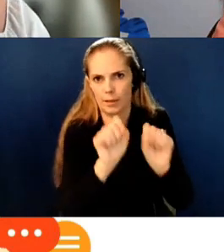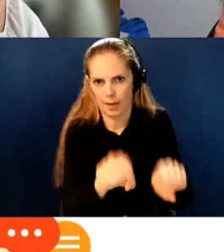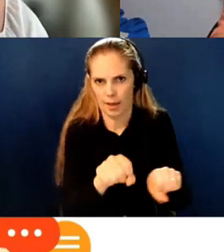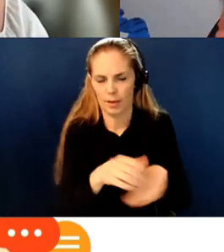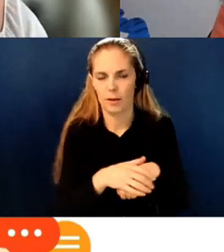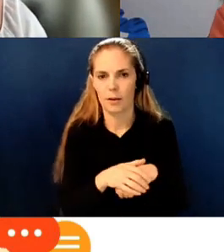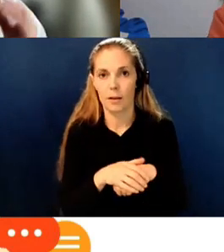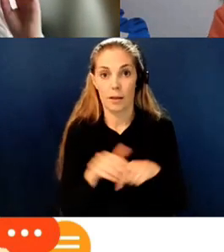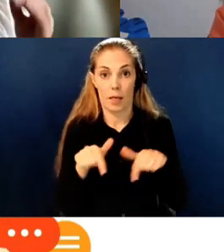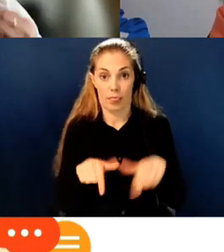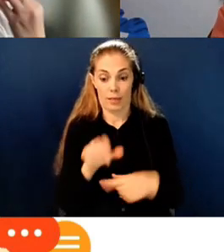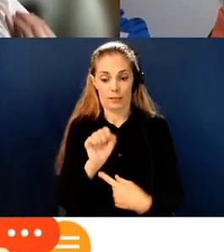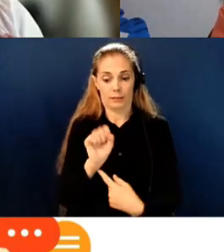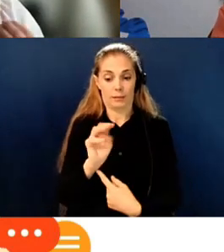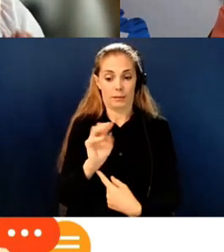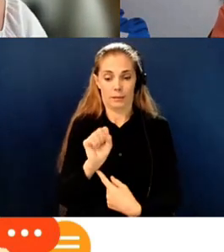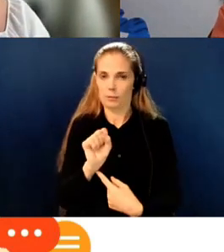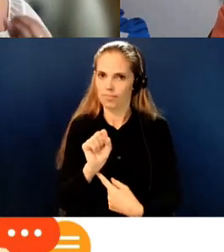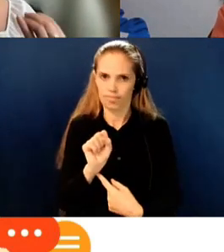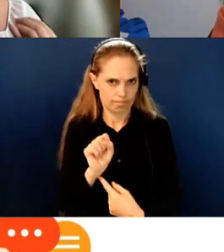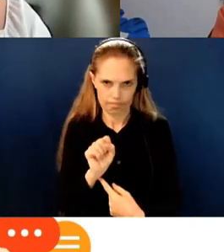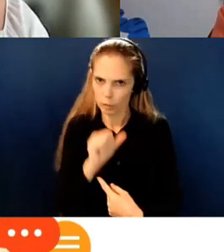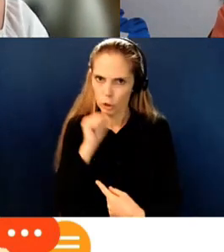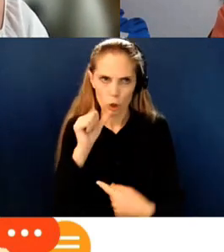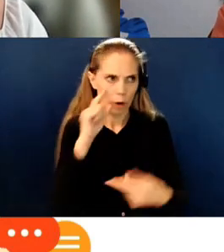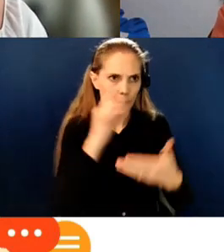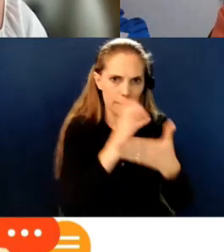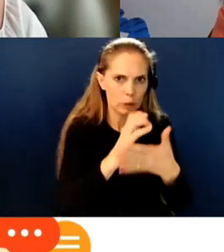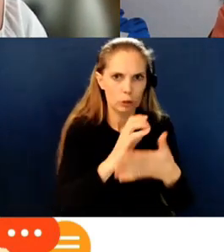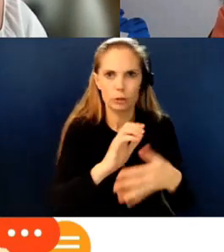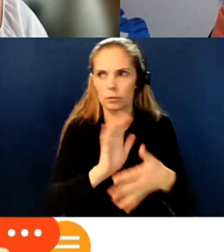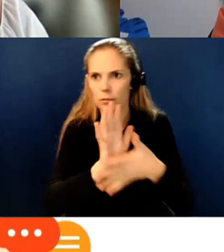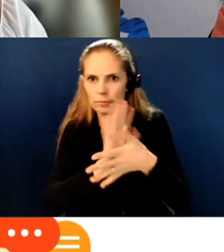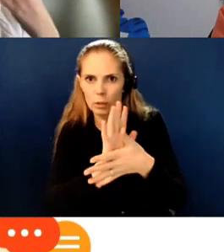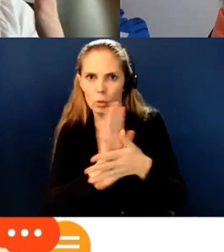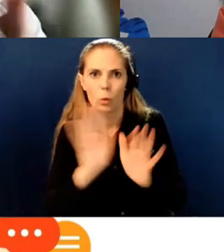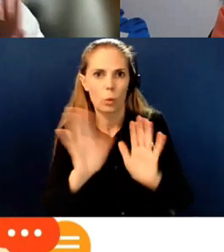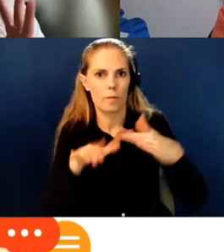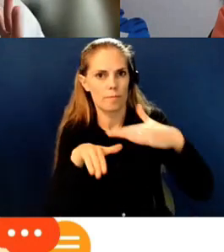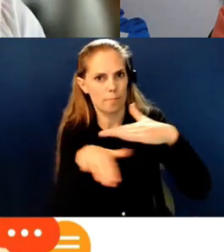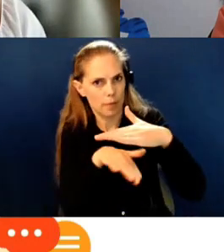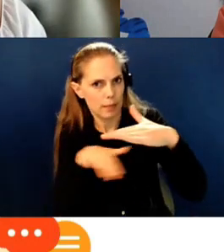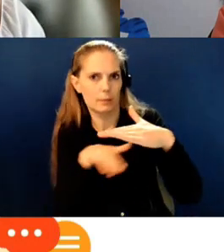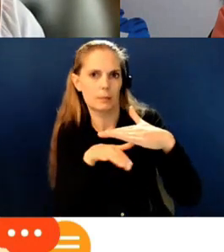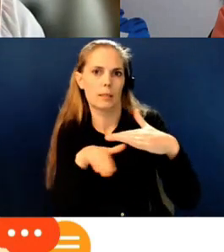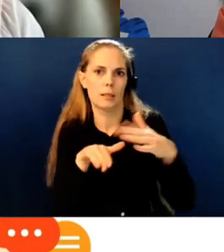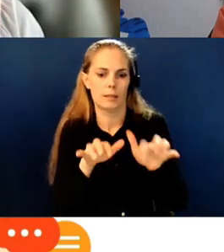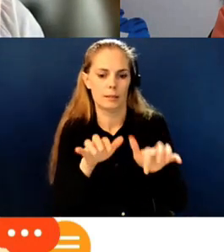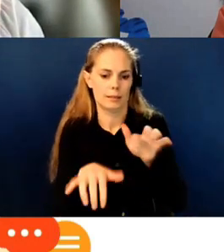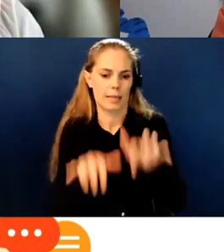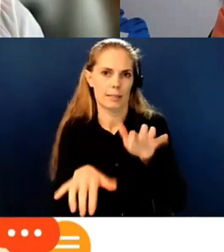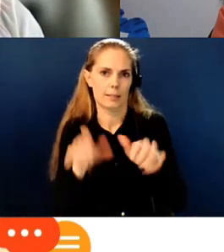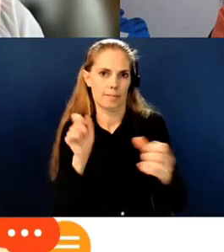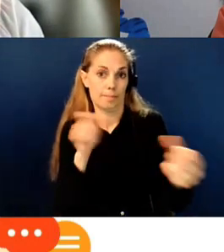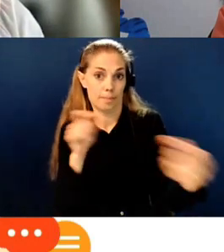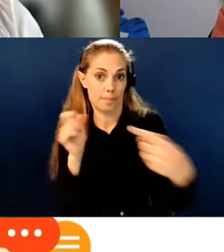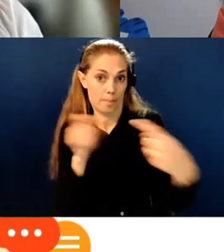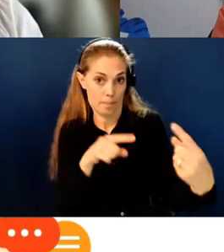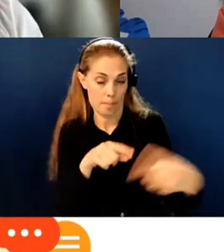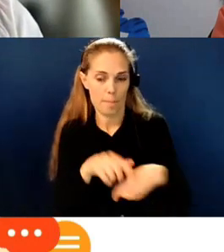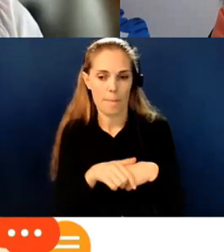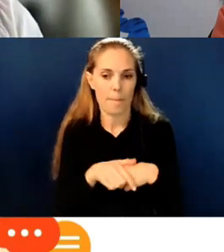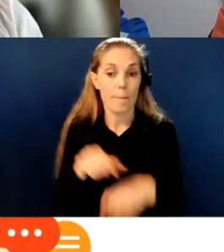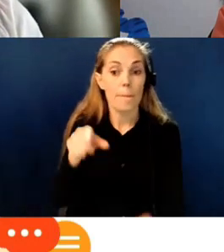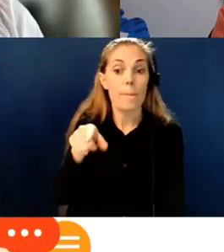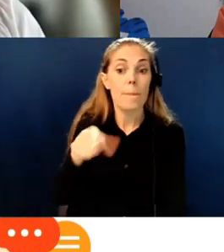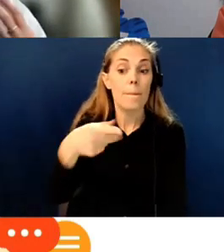those at this point. We are still looking at the basic SMS texting tool. And Paul, again, will have a chance to give us a bit more feedback and